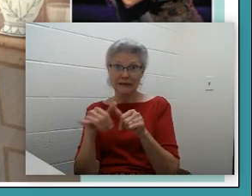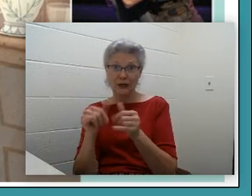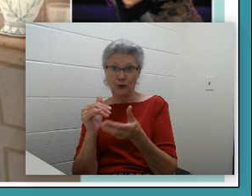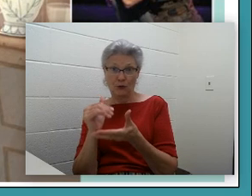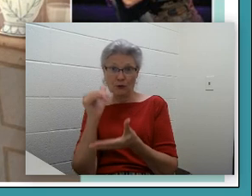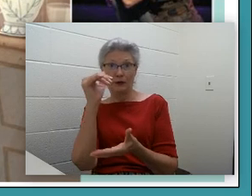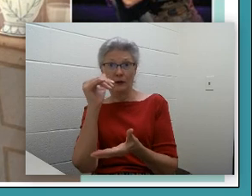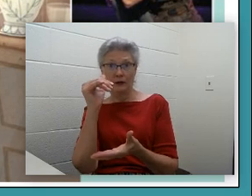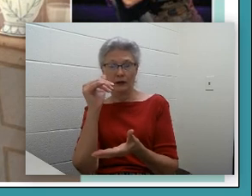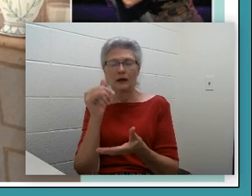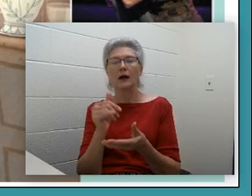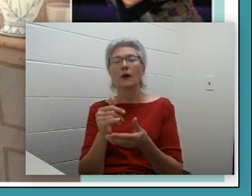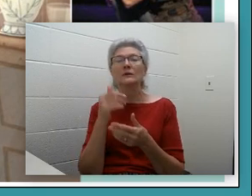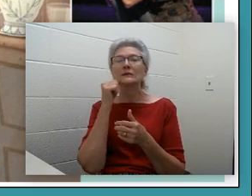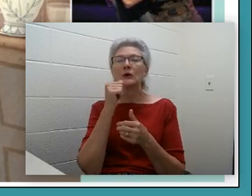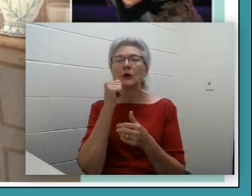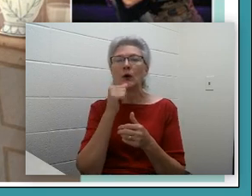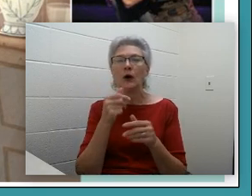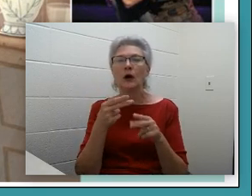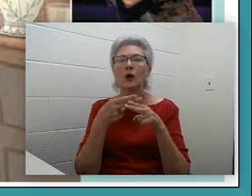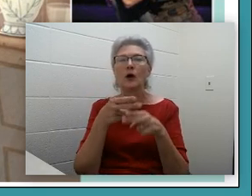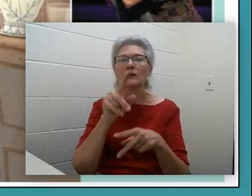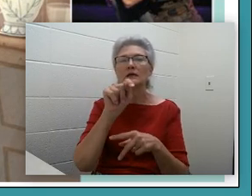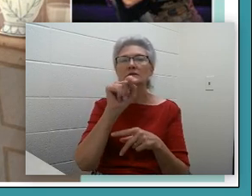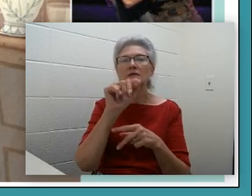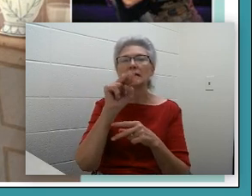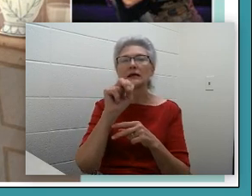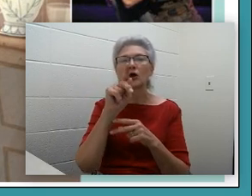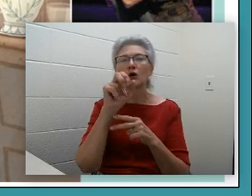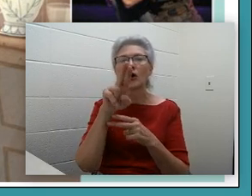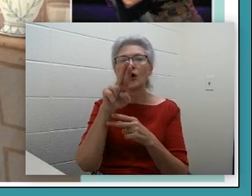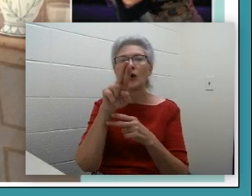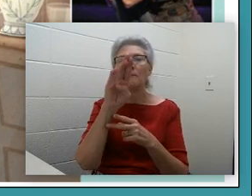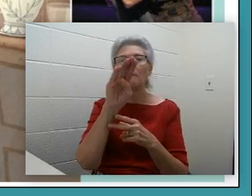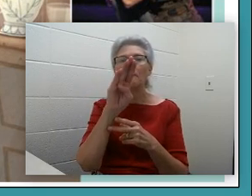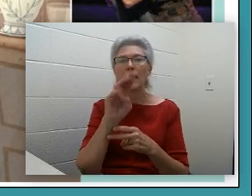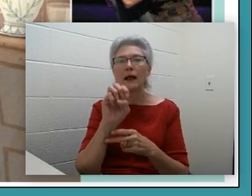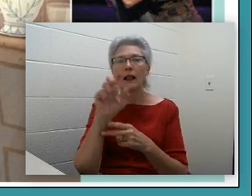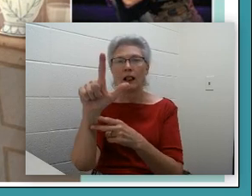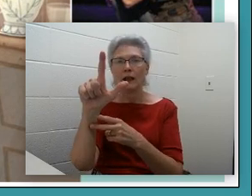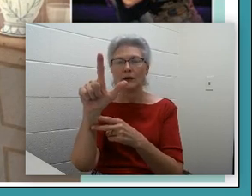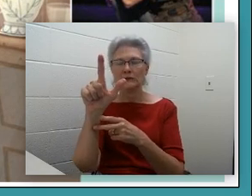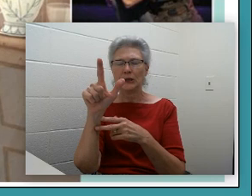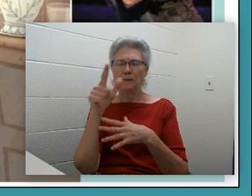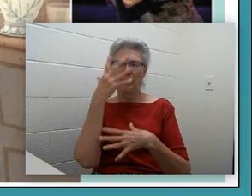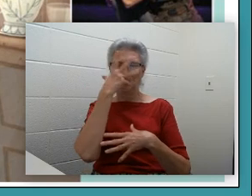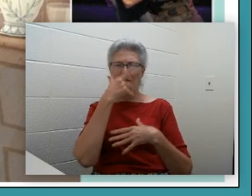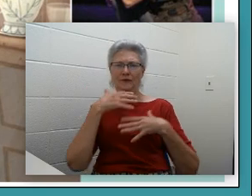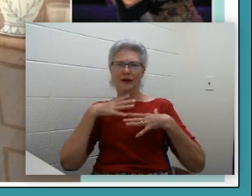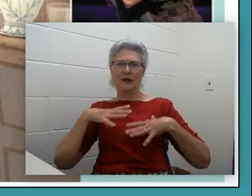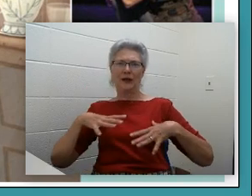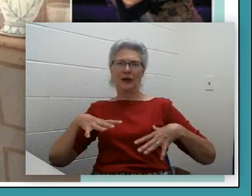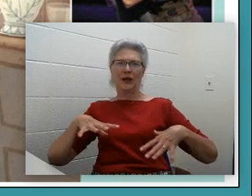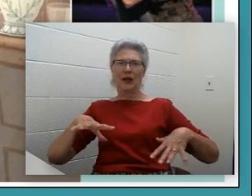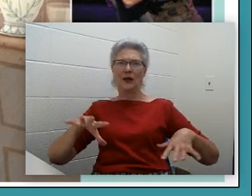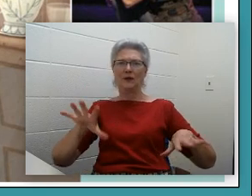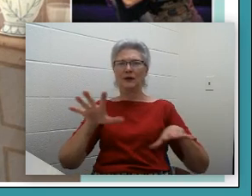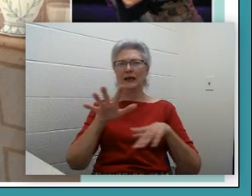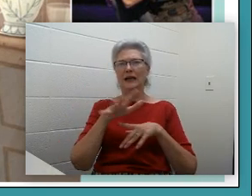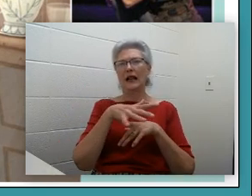growing. It was a girl called Tinkerbell, who was exquisitely gowned in a skeleton